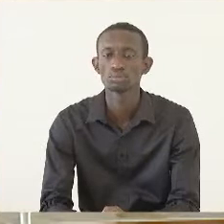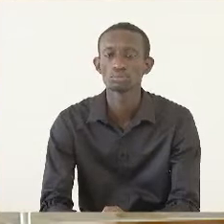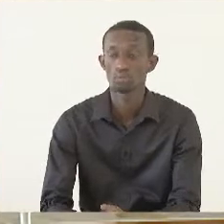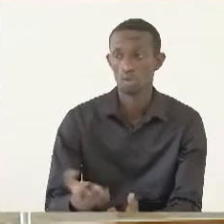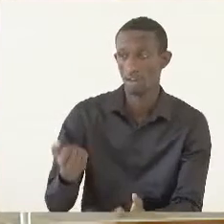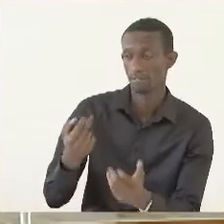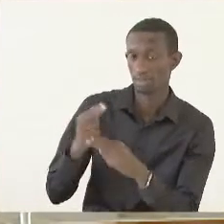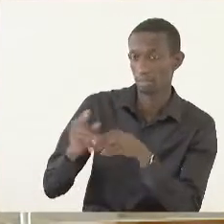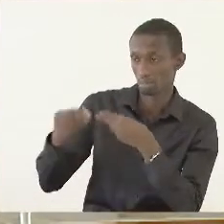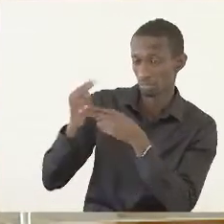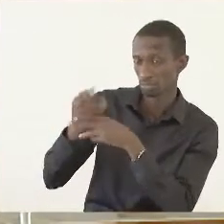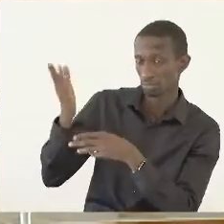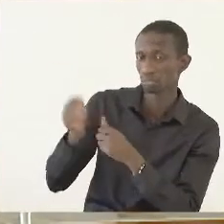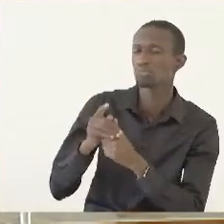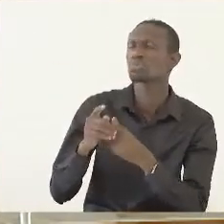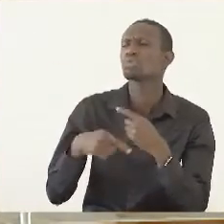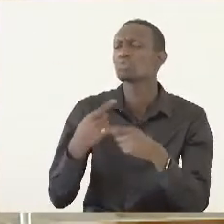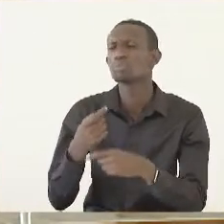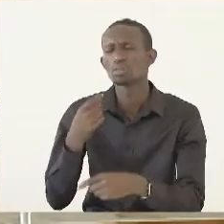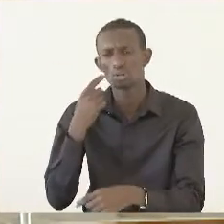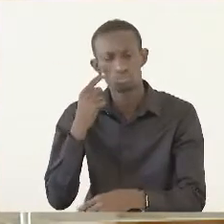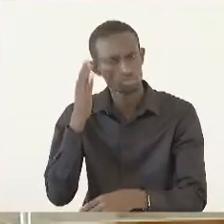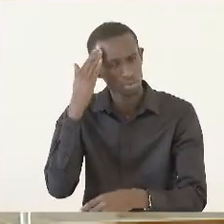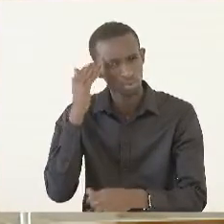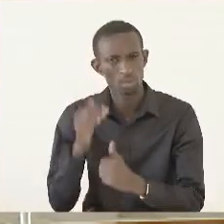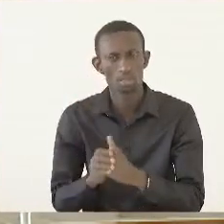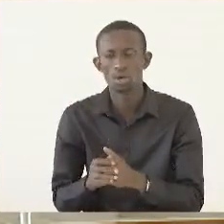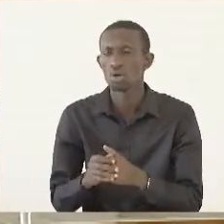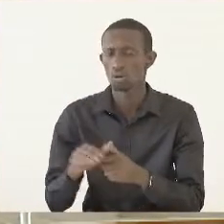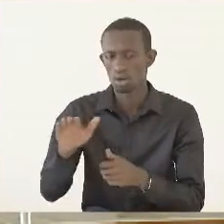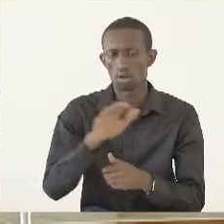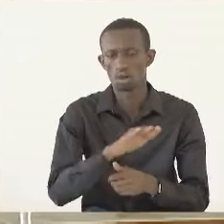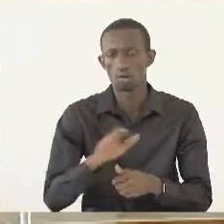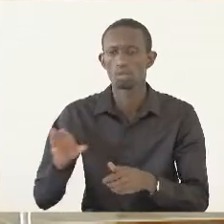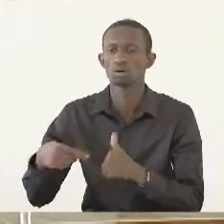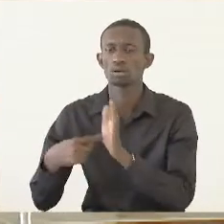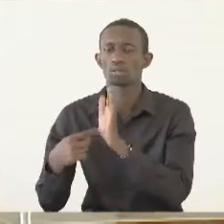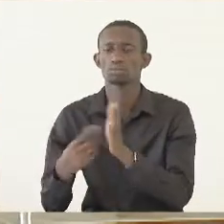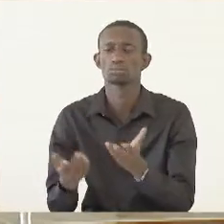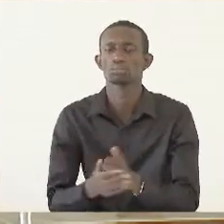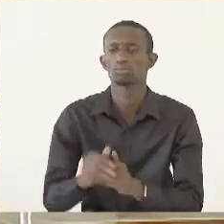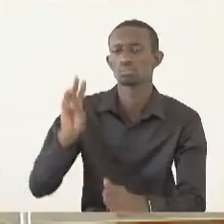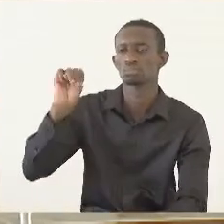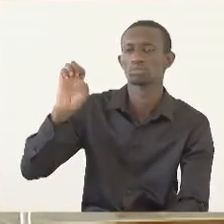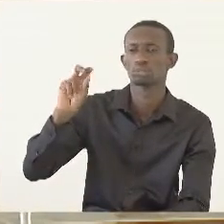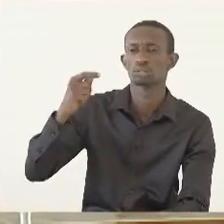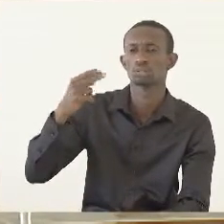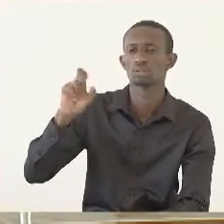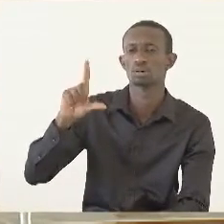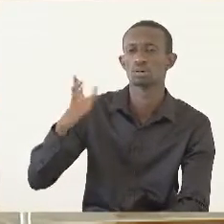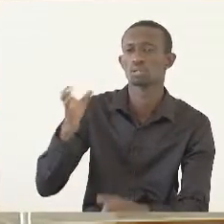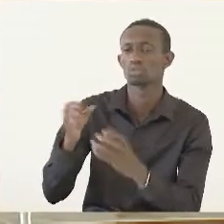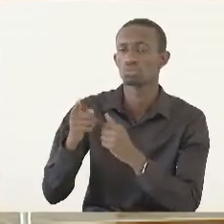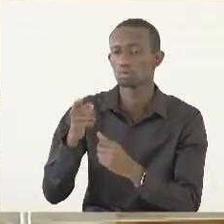named this, still you'll need to locate the positions of the methyl group and bromine.